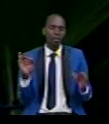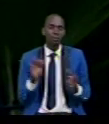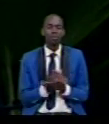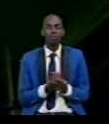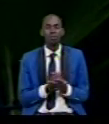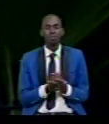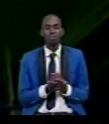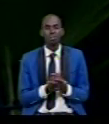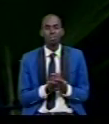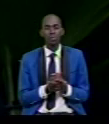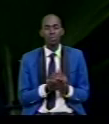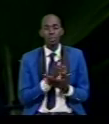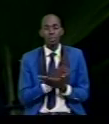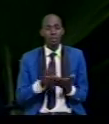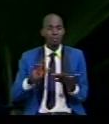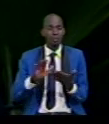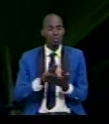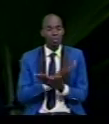Supernatural freedom